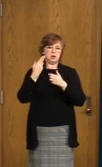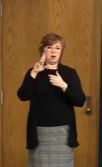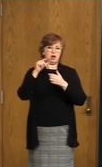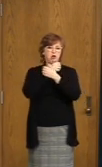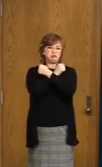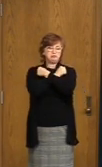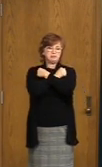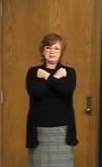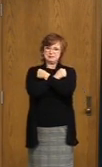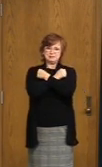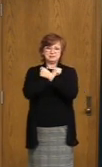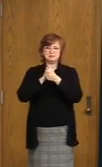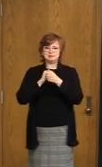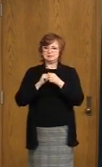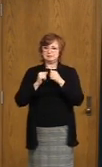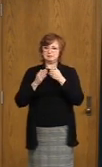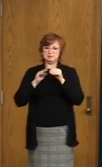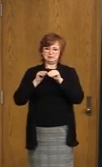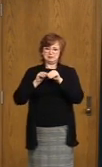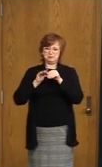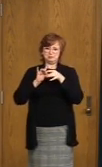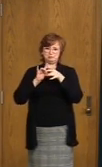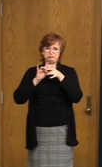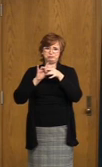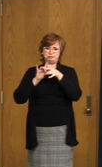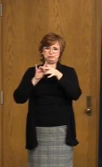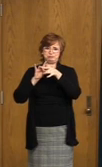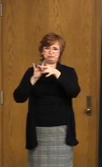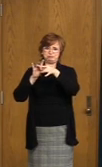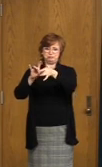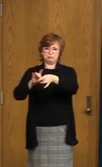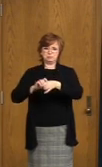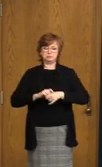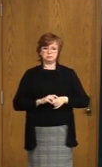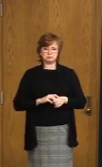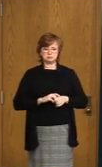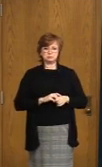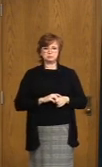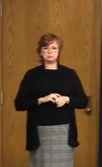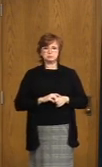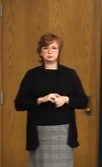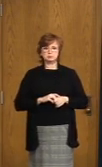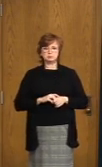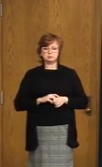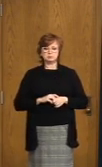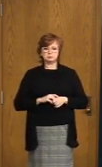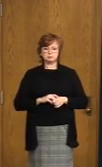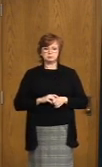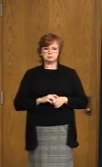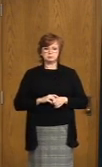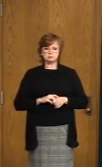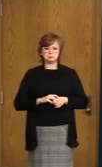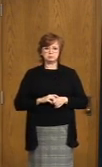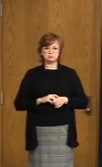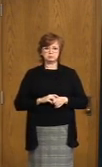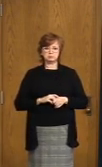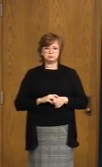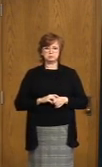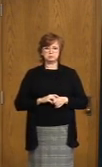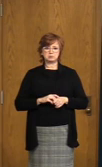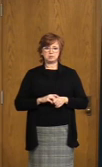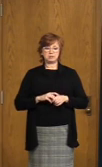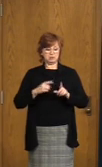our infectivity rate is such that, on any given time, 1 or 2 people out of 100 may be sharing COVID,